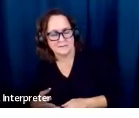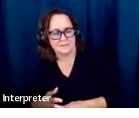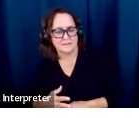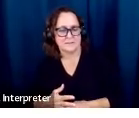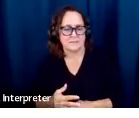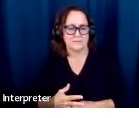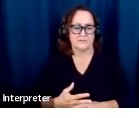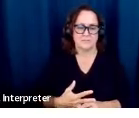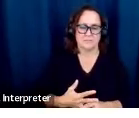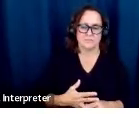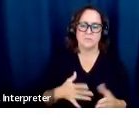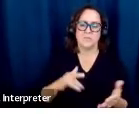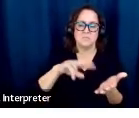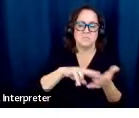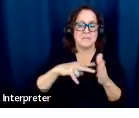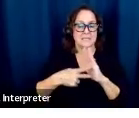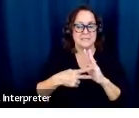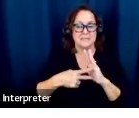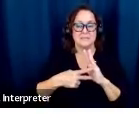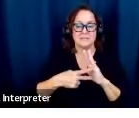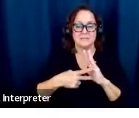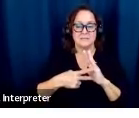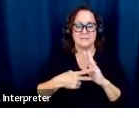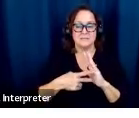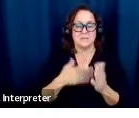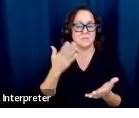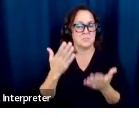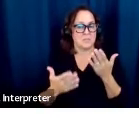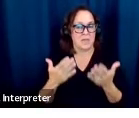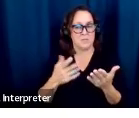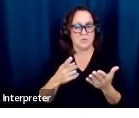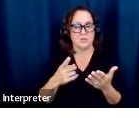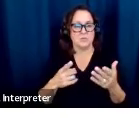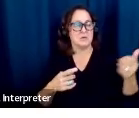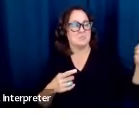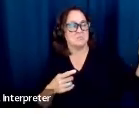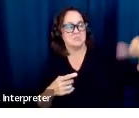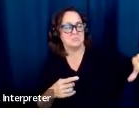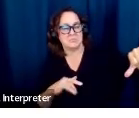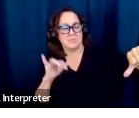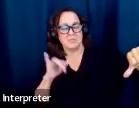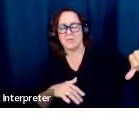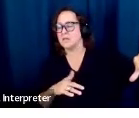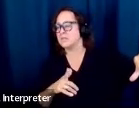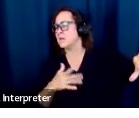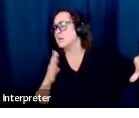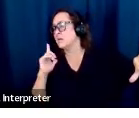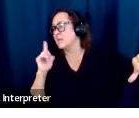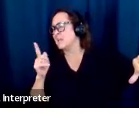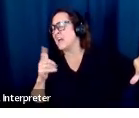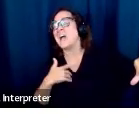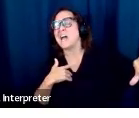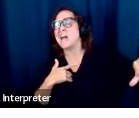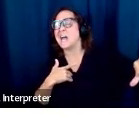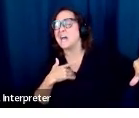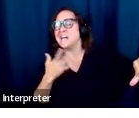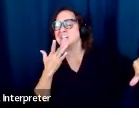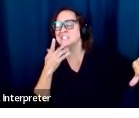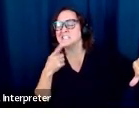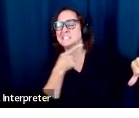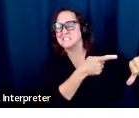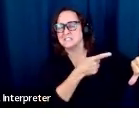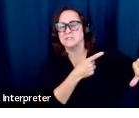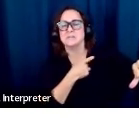waiver waiting list. So that means is that you may decline an option and then apply later, and your application will be